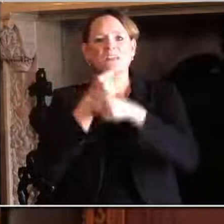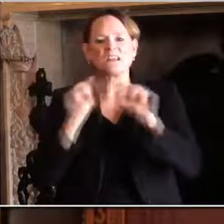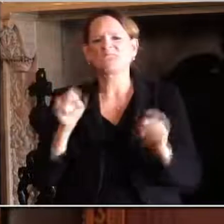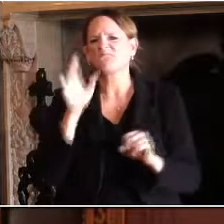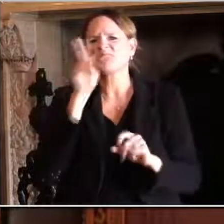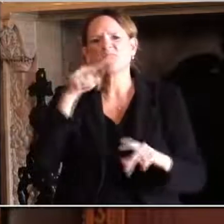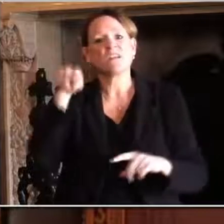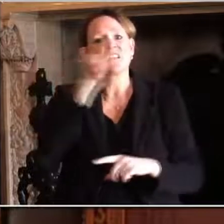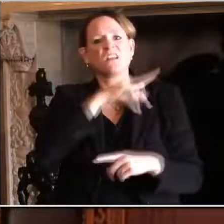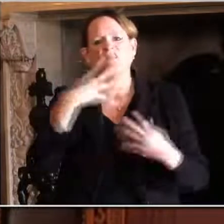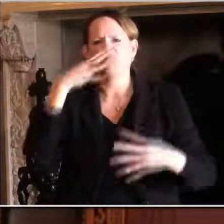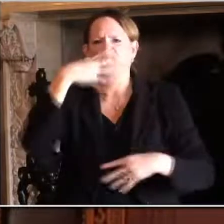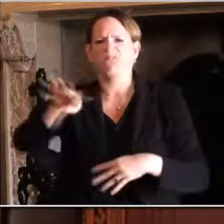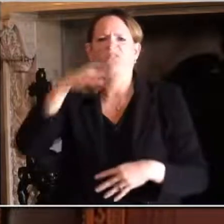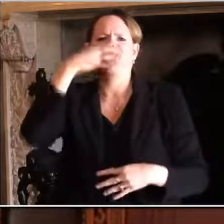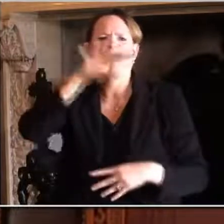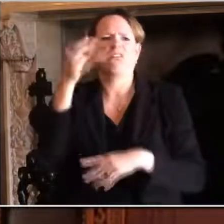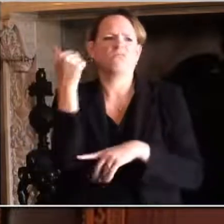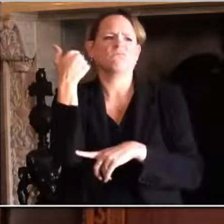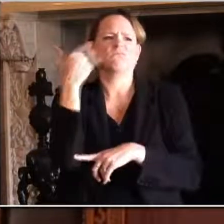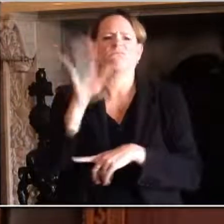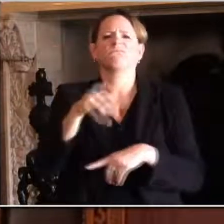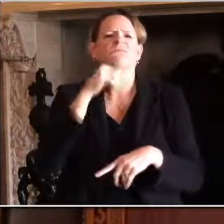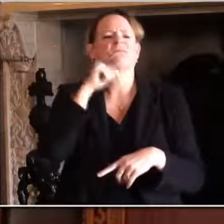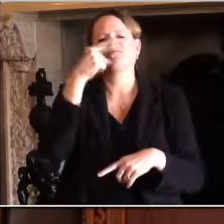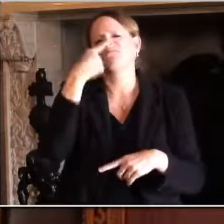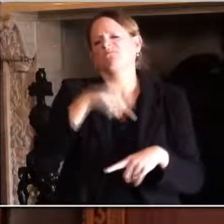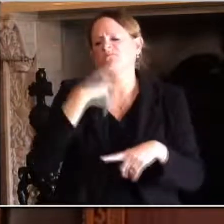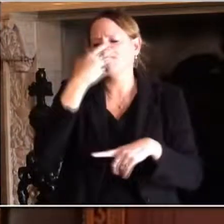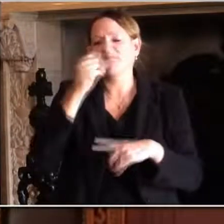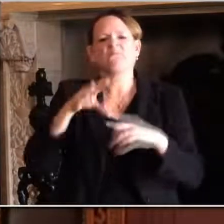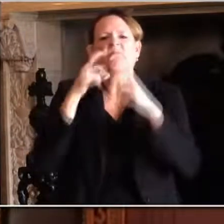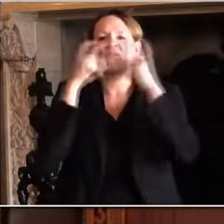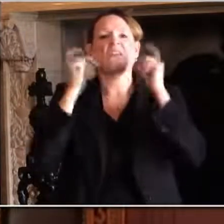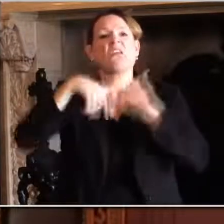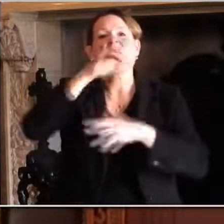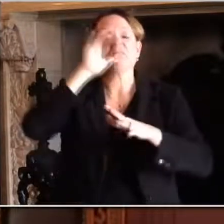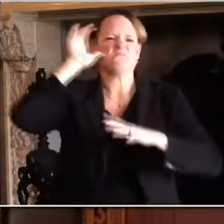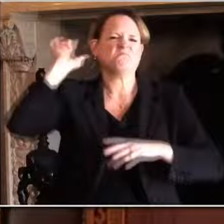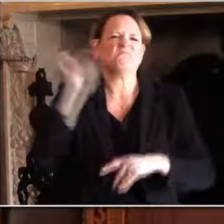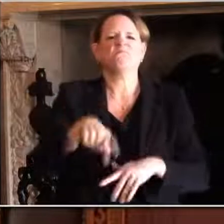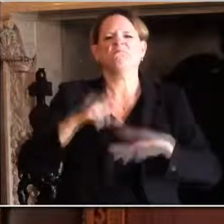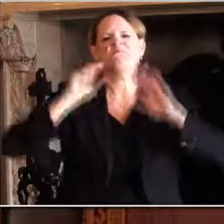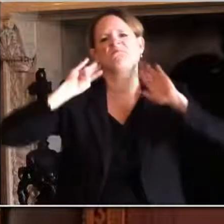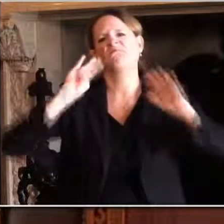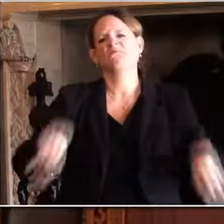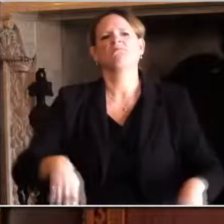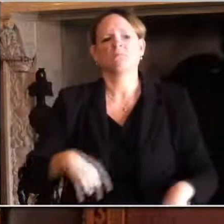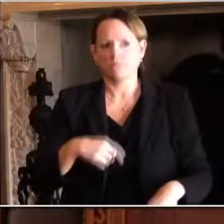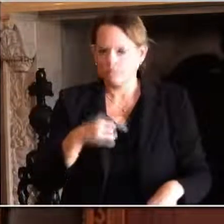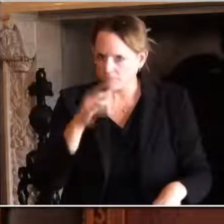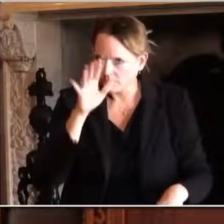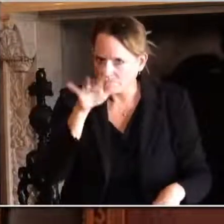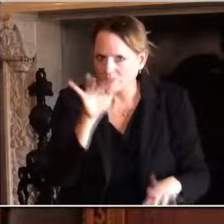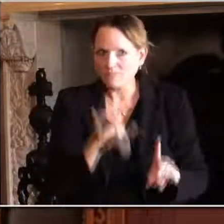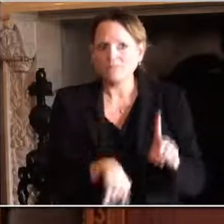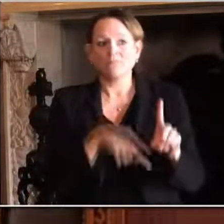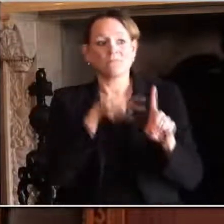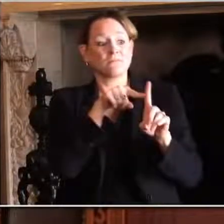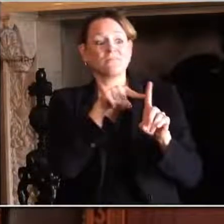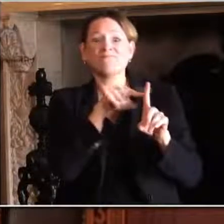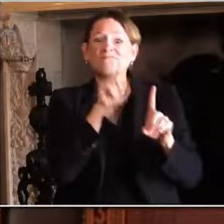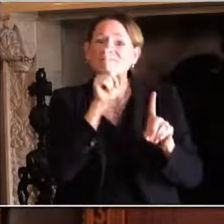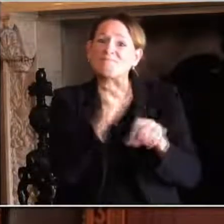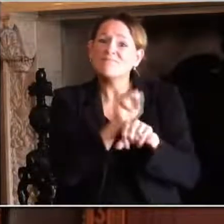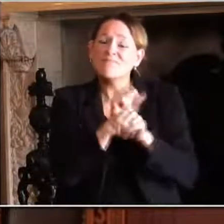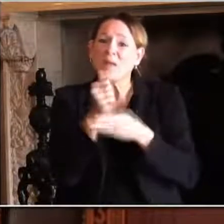to enforce that. But it made a difference. It saved lives. And it also helped us